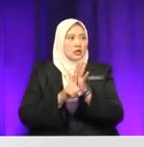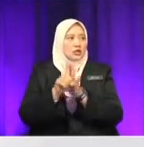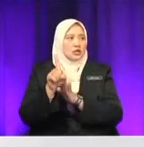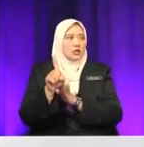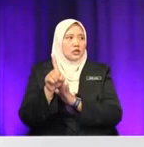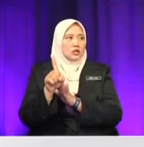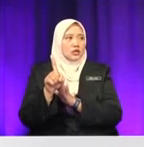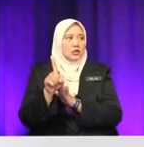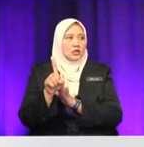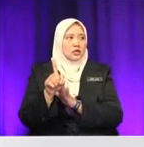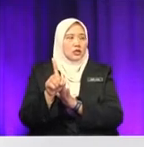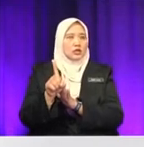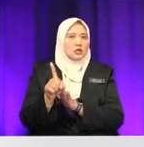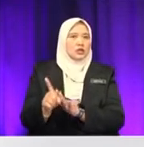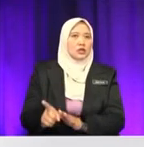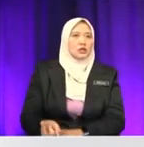Causes